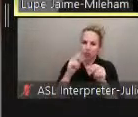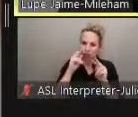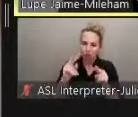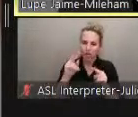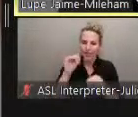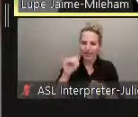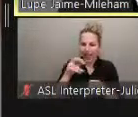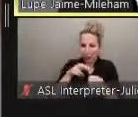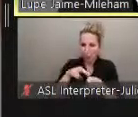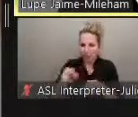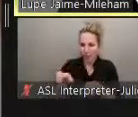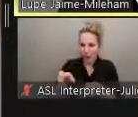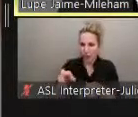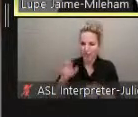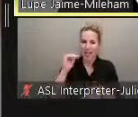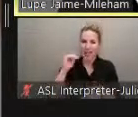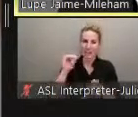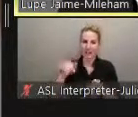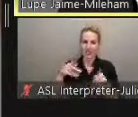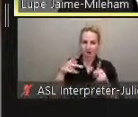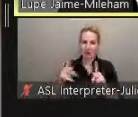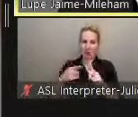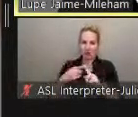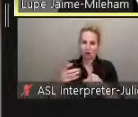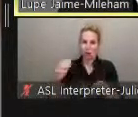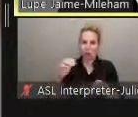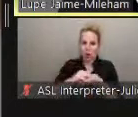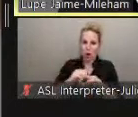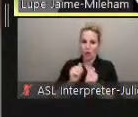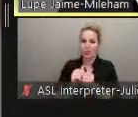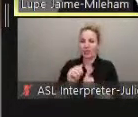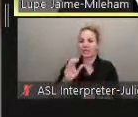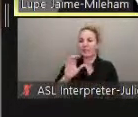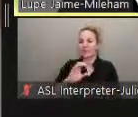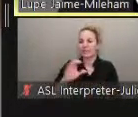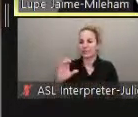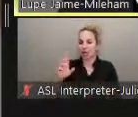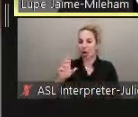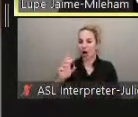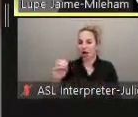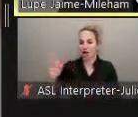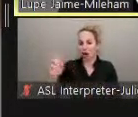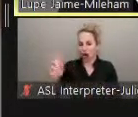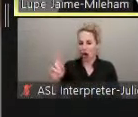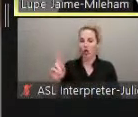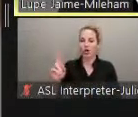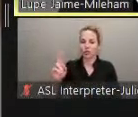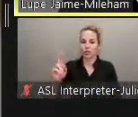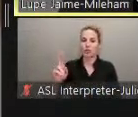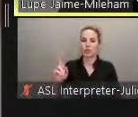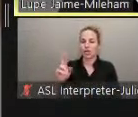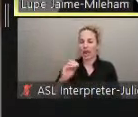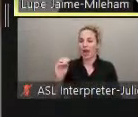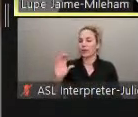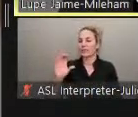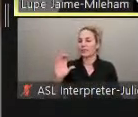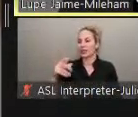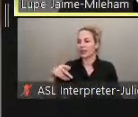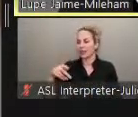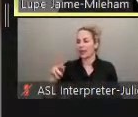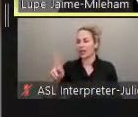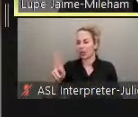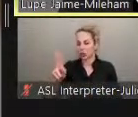referrals. I think that's an opportunity to partner with our CCR&Rs as well as with CCPUs and